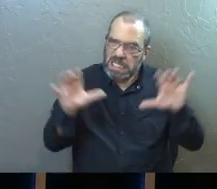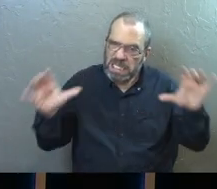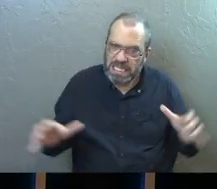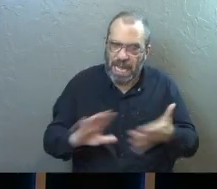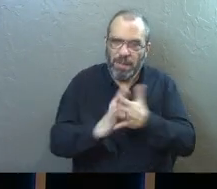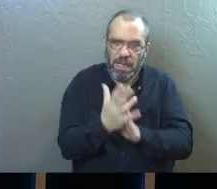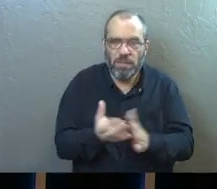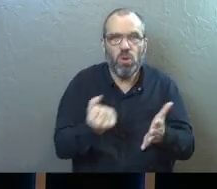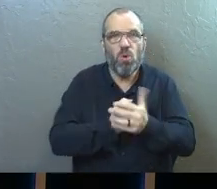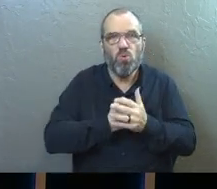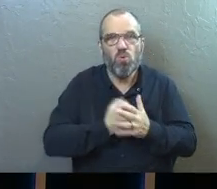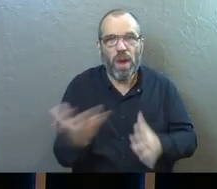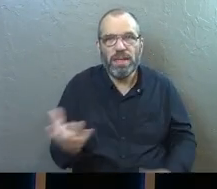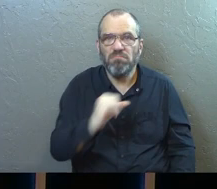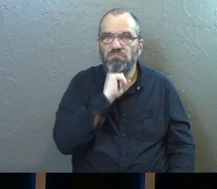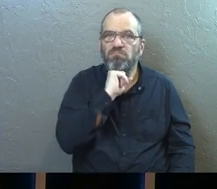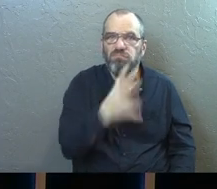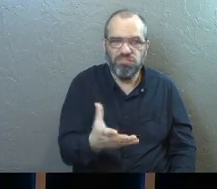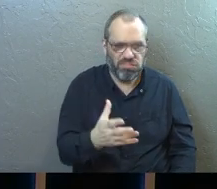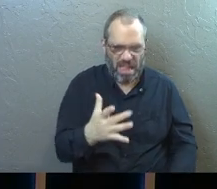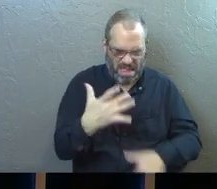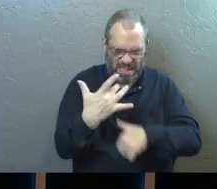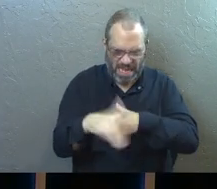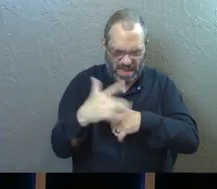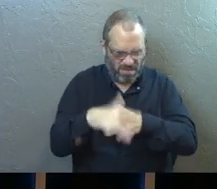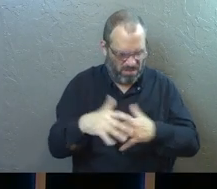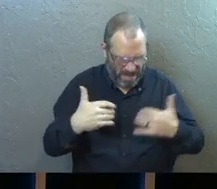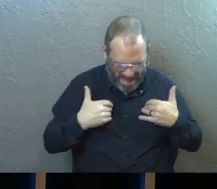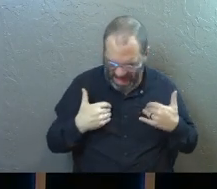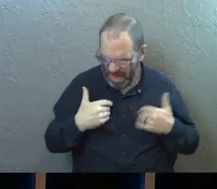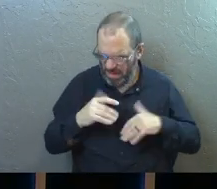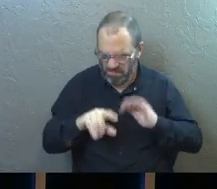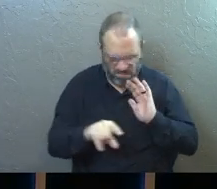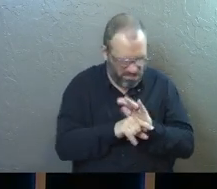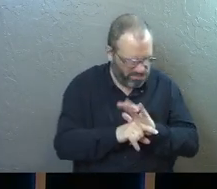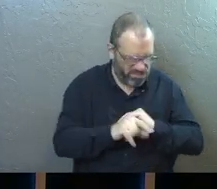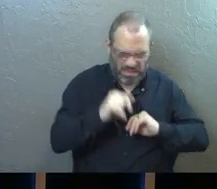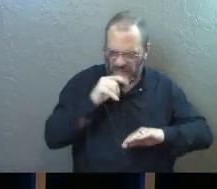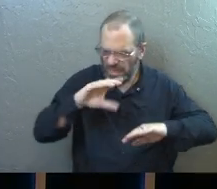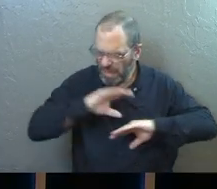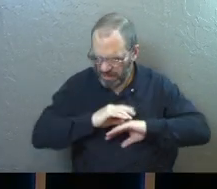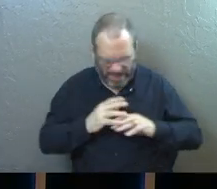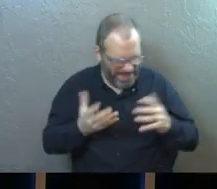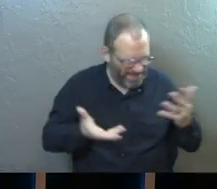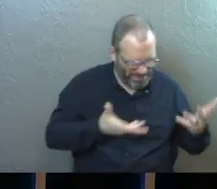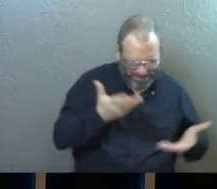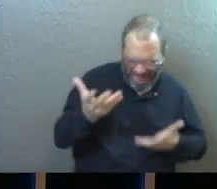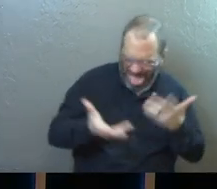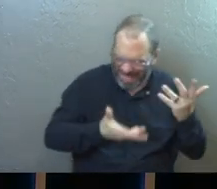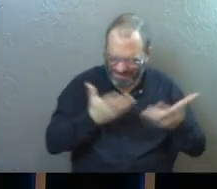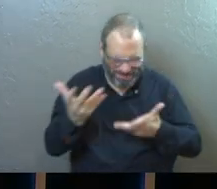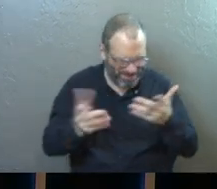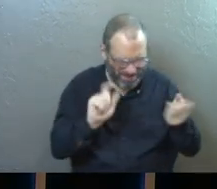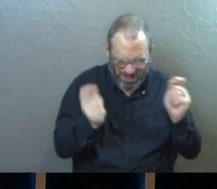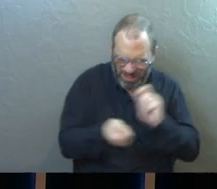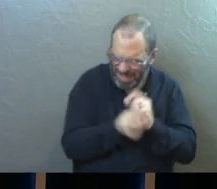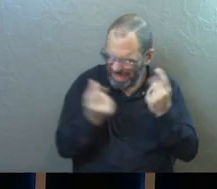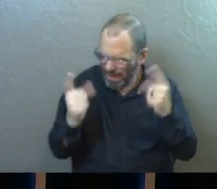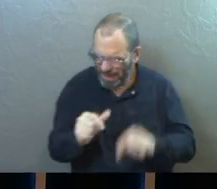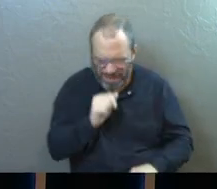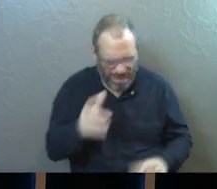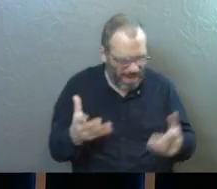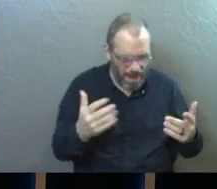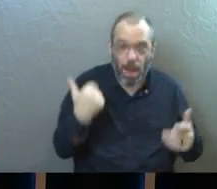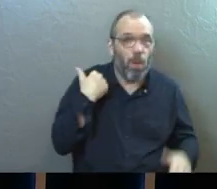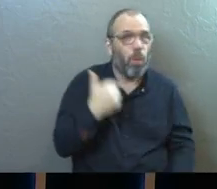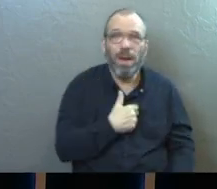nothing. Because the void is still there. The emptiness is still there. We're left unsatisfied. Something's just not working. The change isn't coming